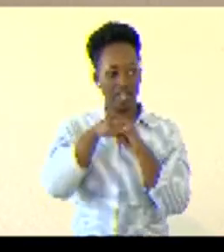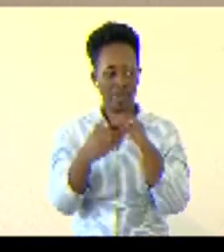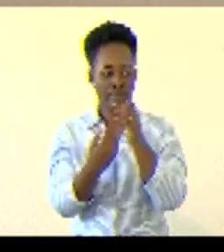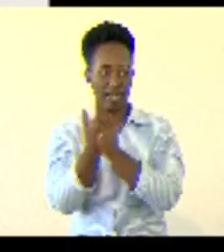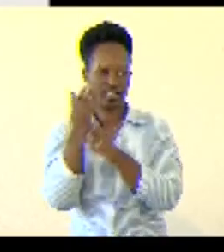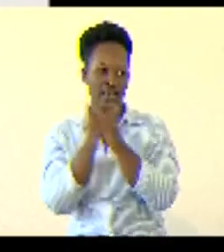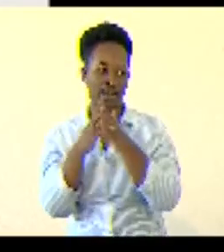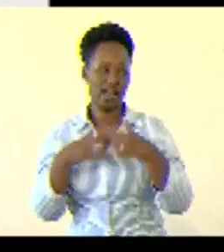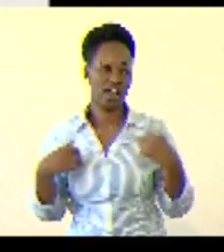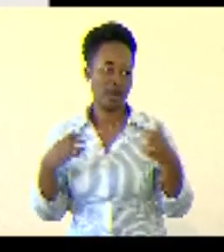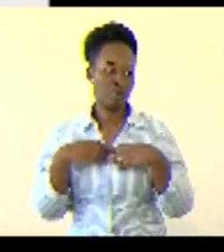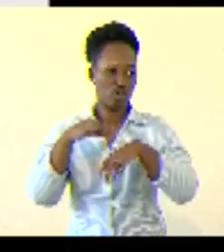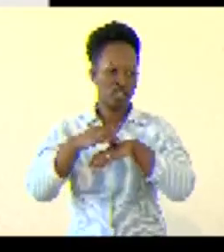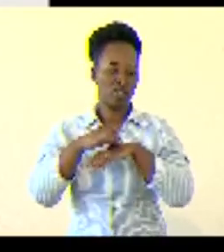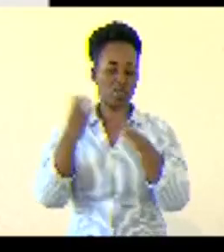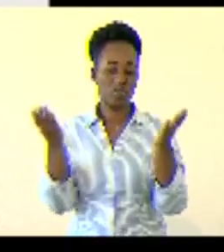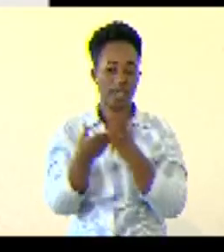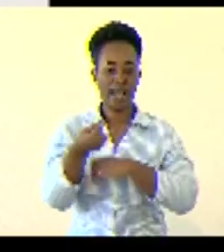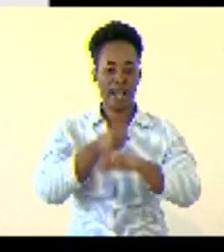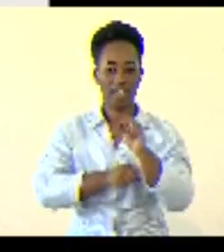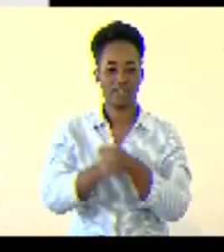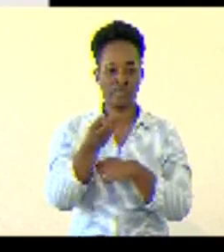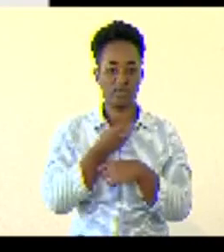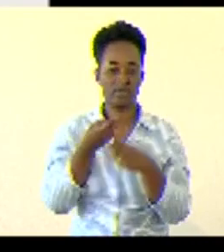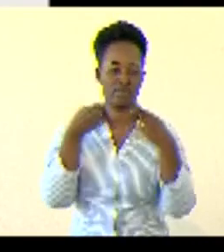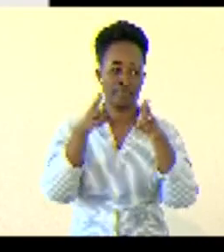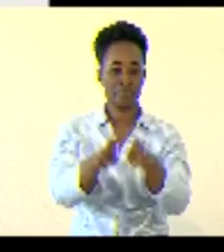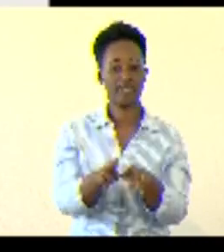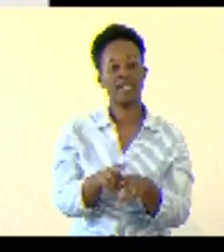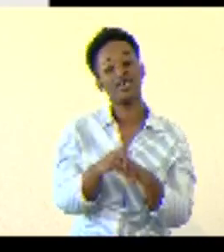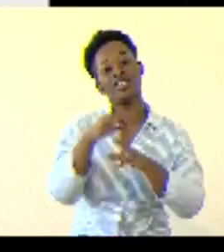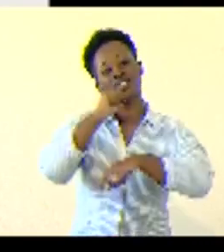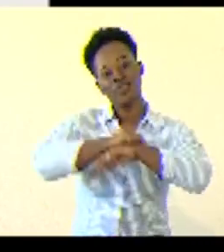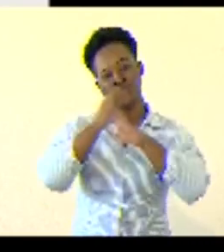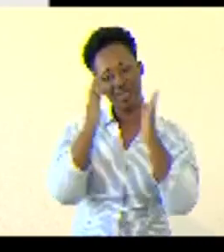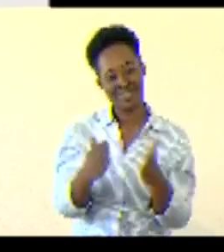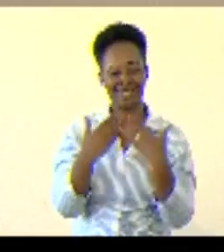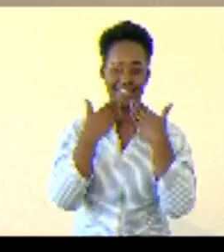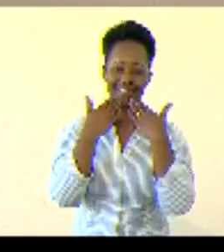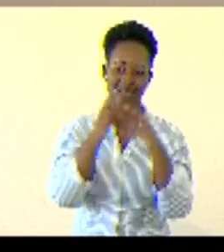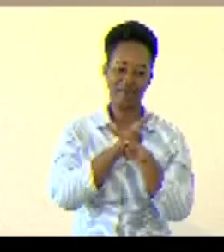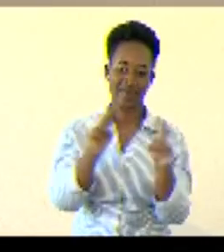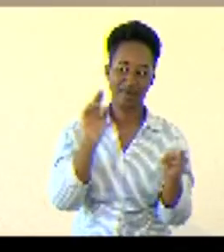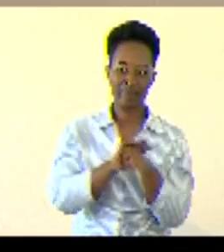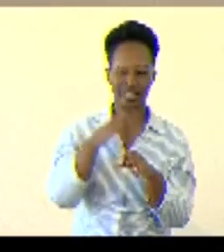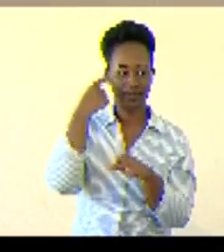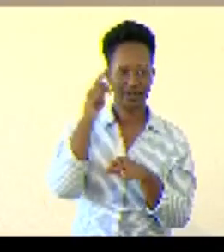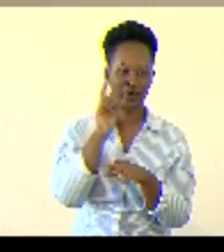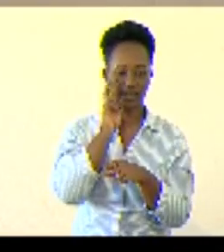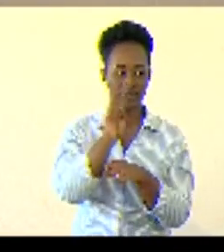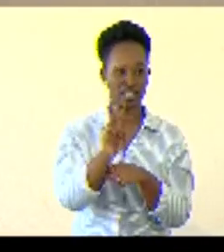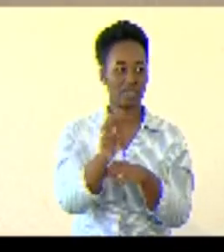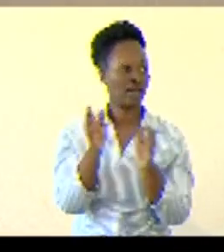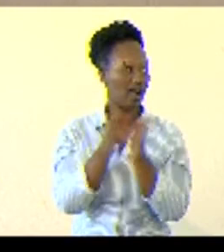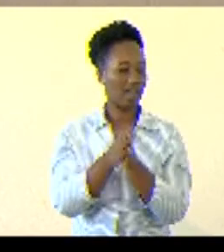tissues where active transport takes place. So, student, thank you very much for watching and